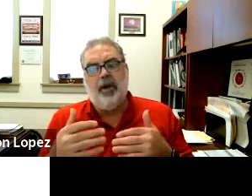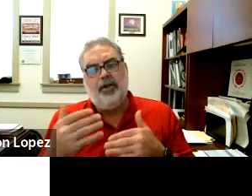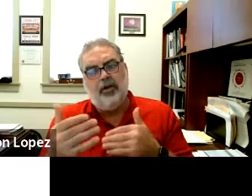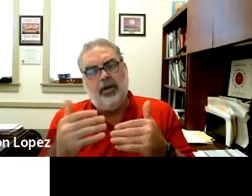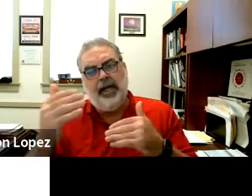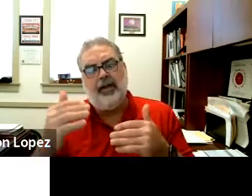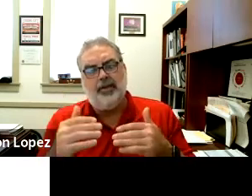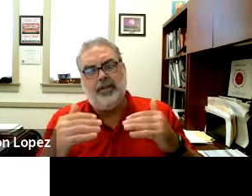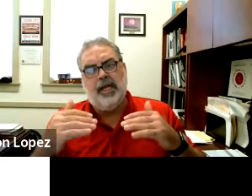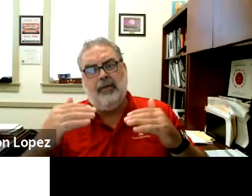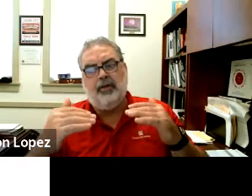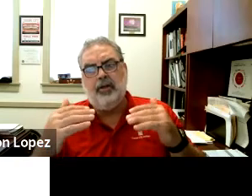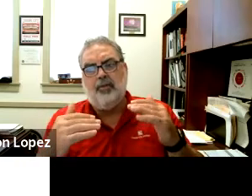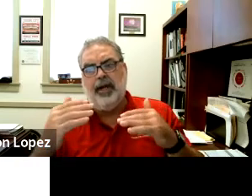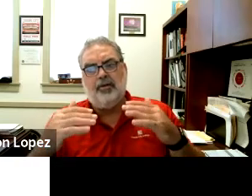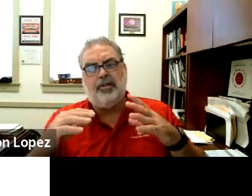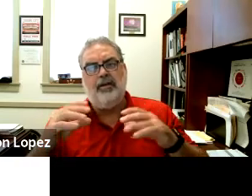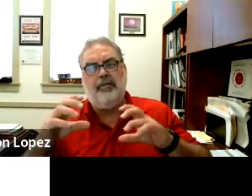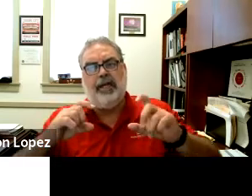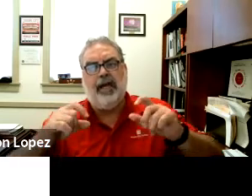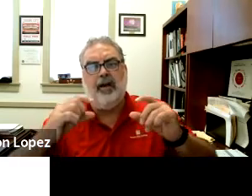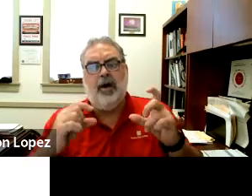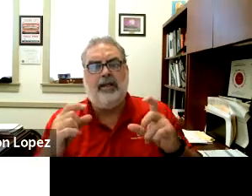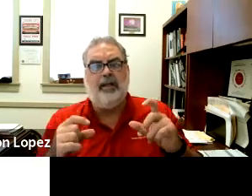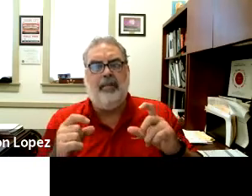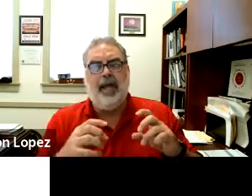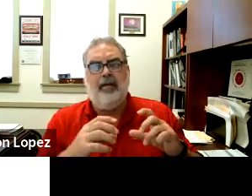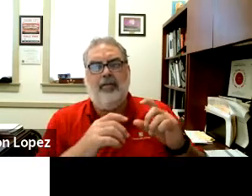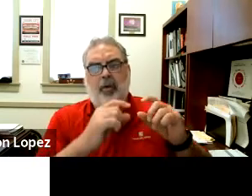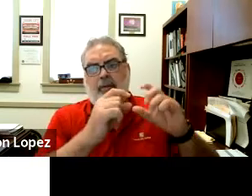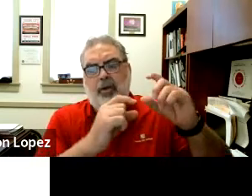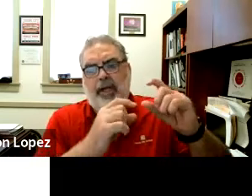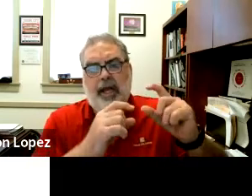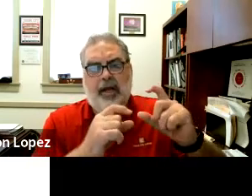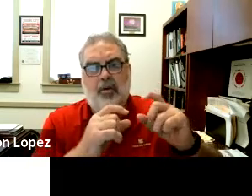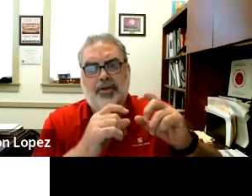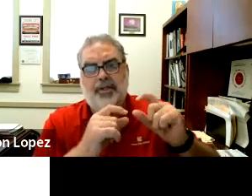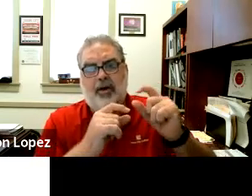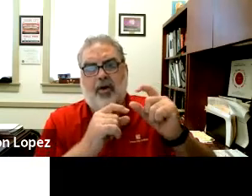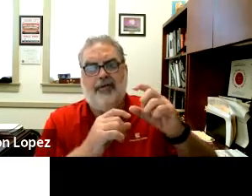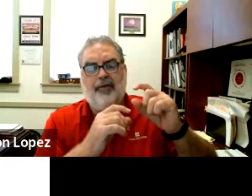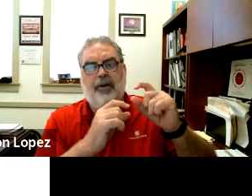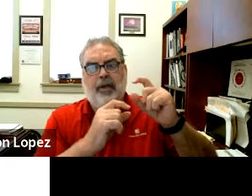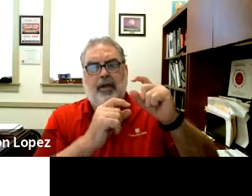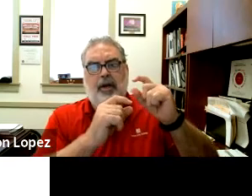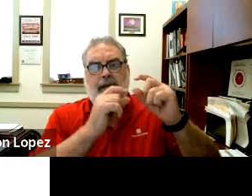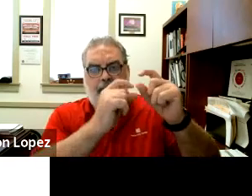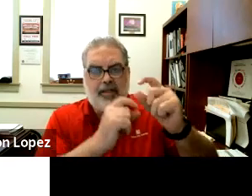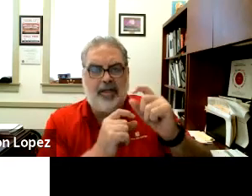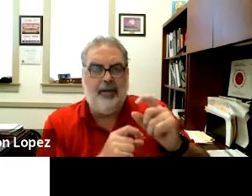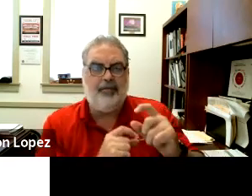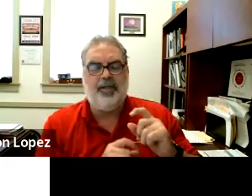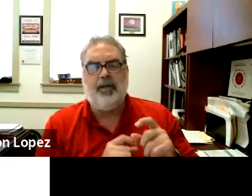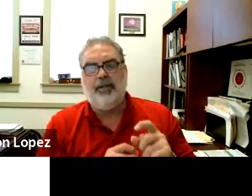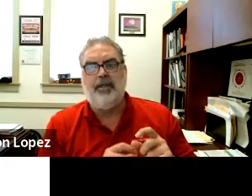conversation where you're looking at those and saying, well, look, we don't seem to be getting quite the demand when we're looking at courses that are offered, in